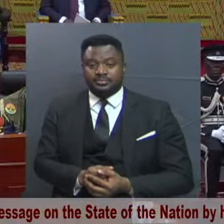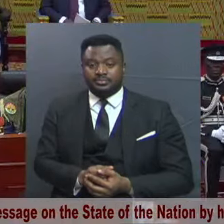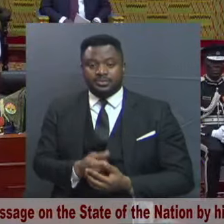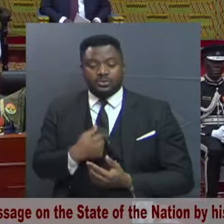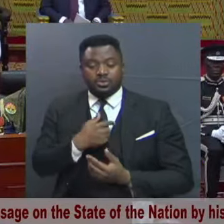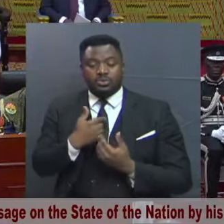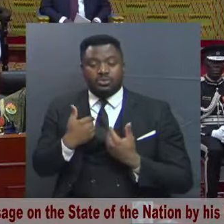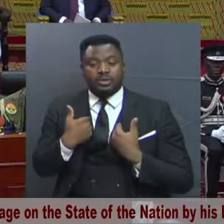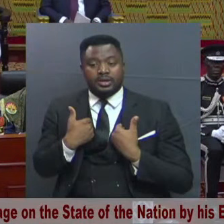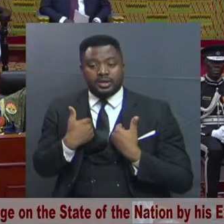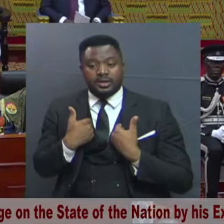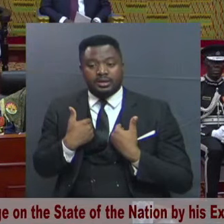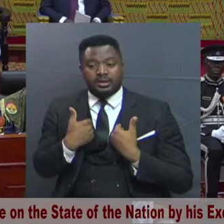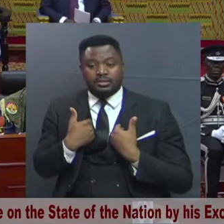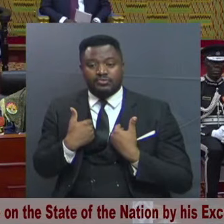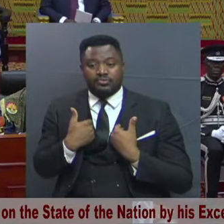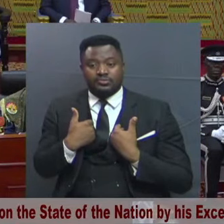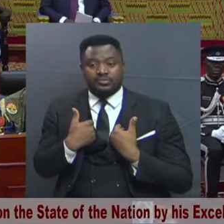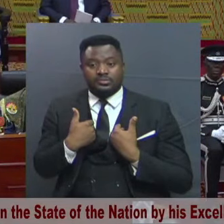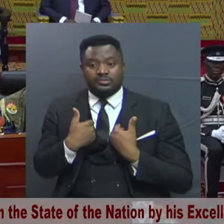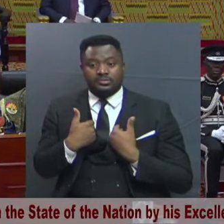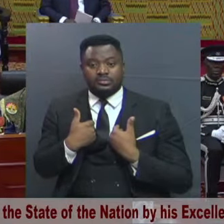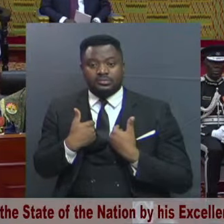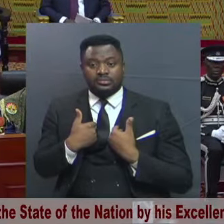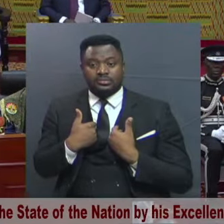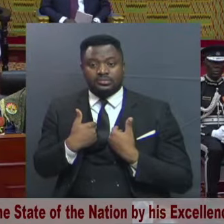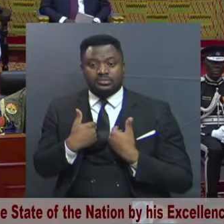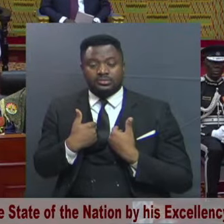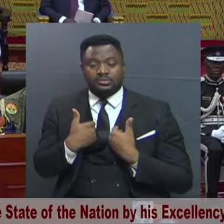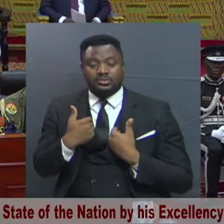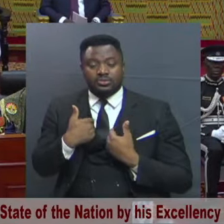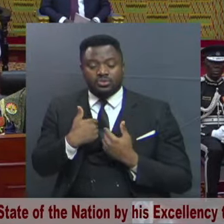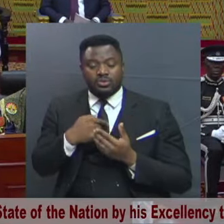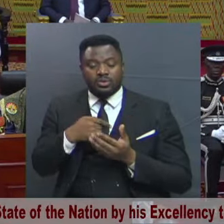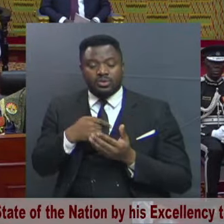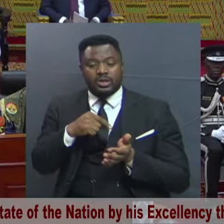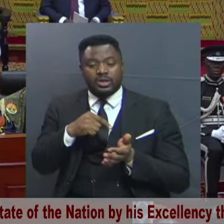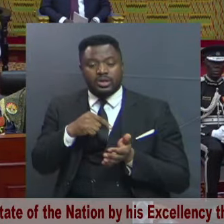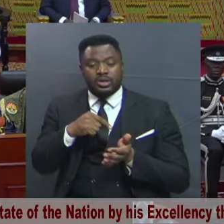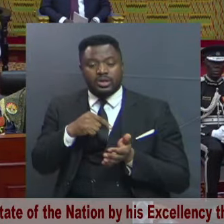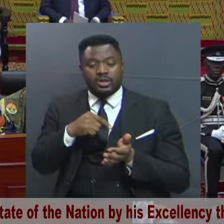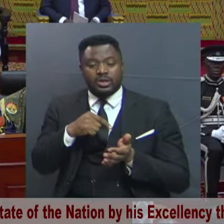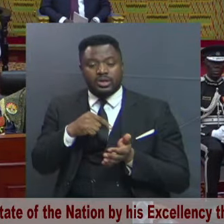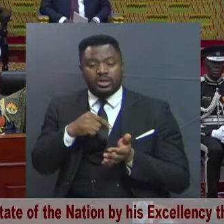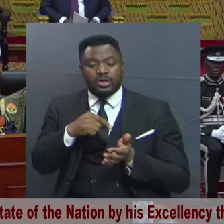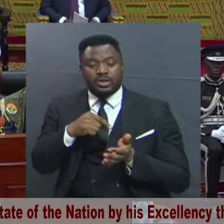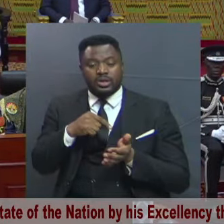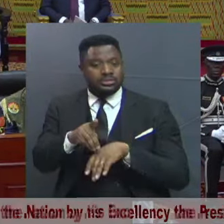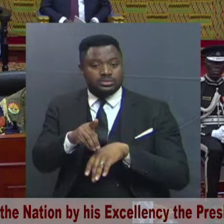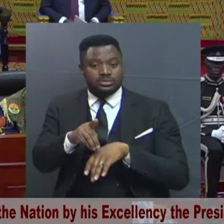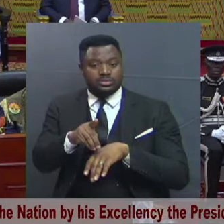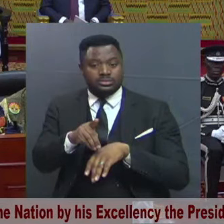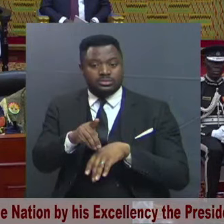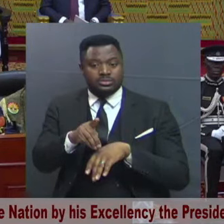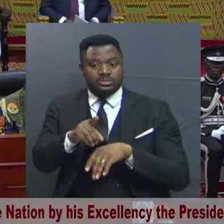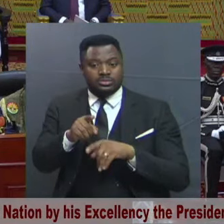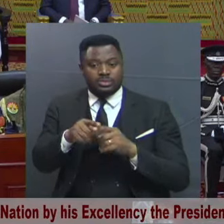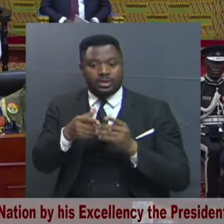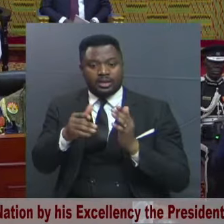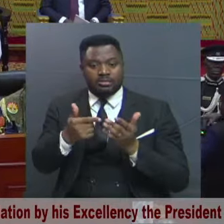we have and we owe it as a duty to let